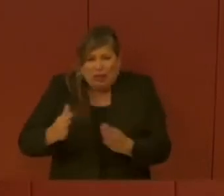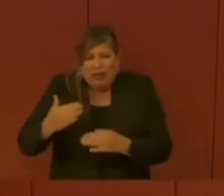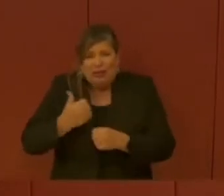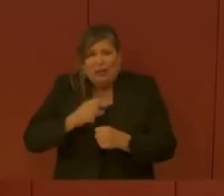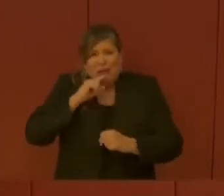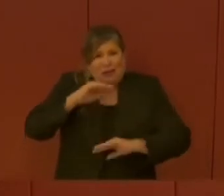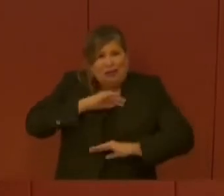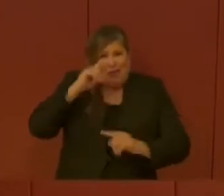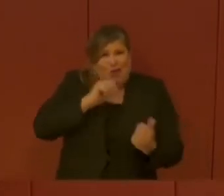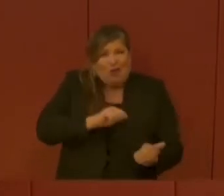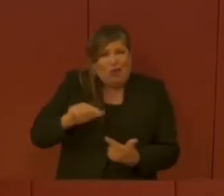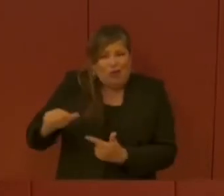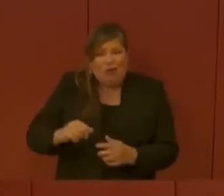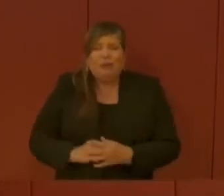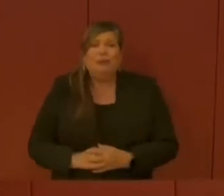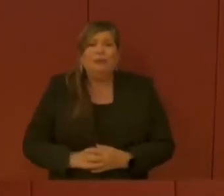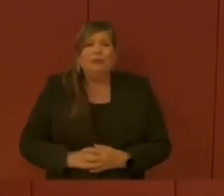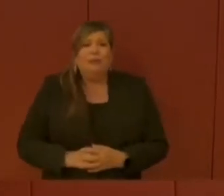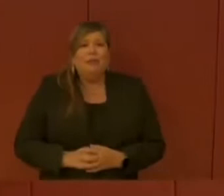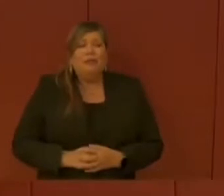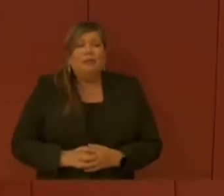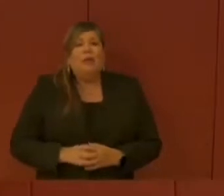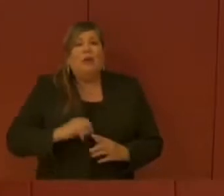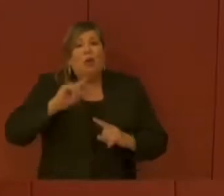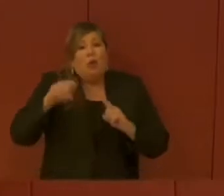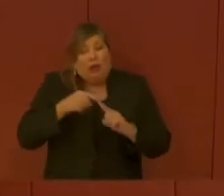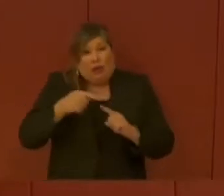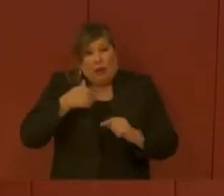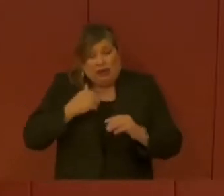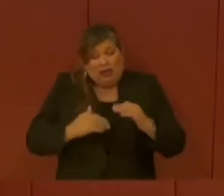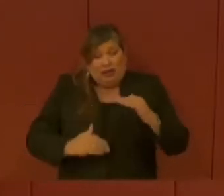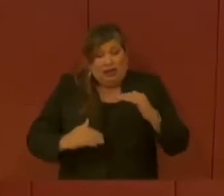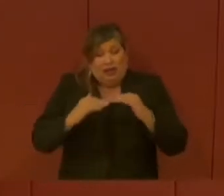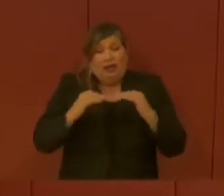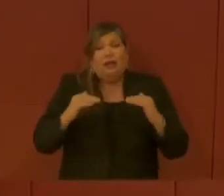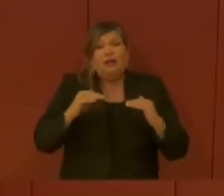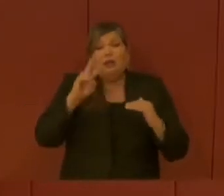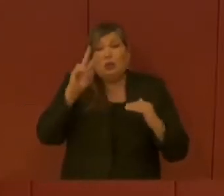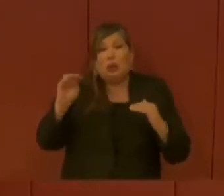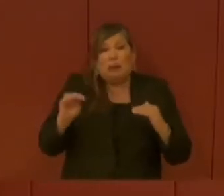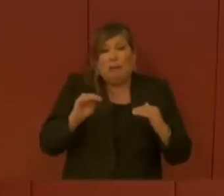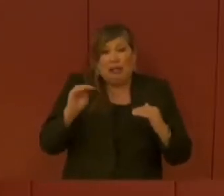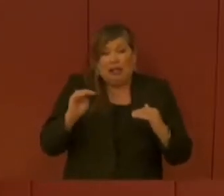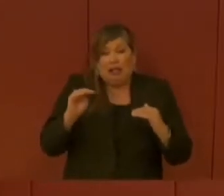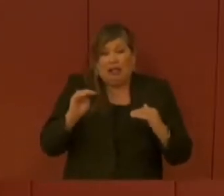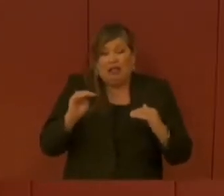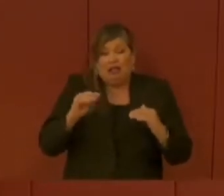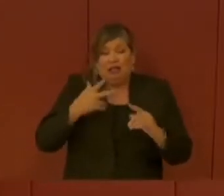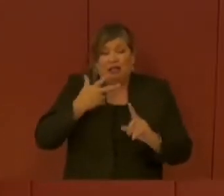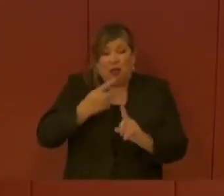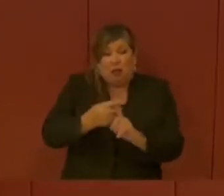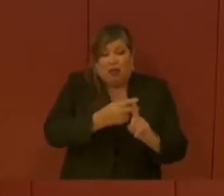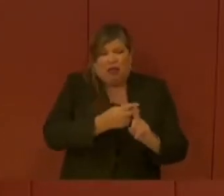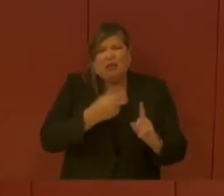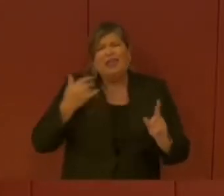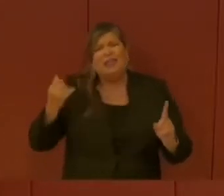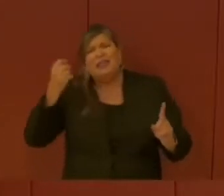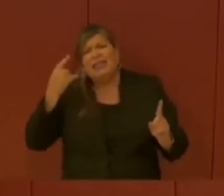million threshold, and by the way, we're a little over 1.6 million today, within the next few